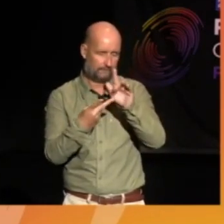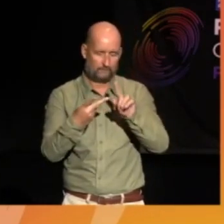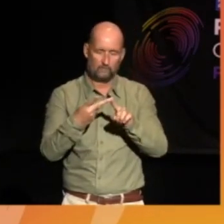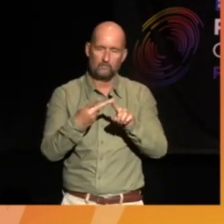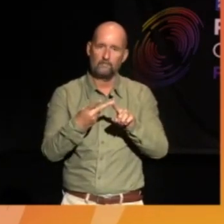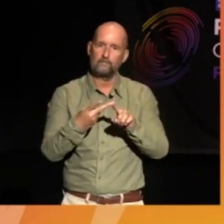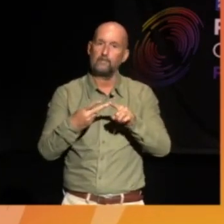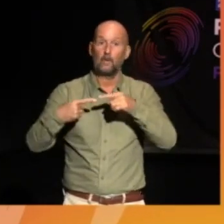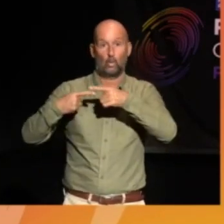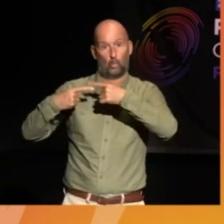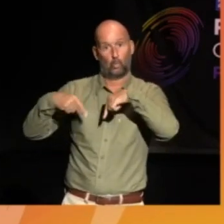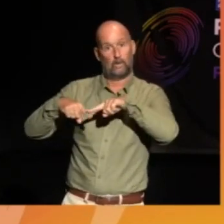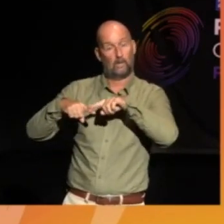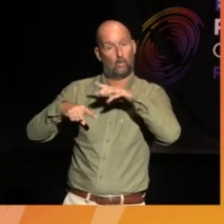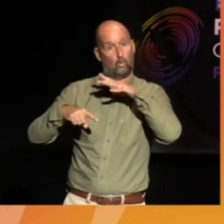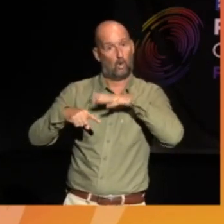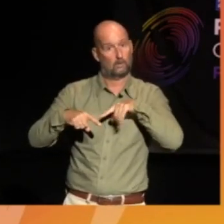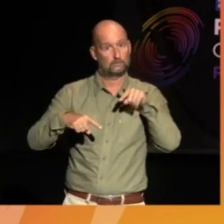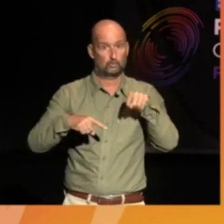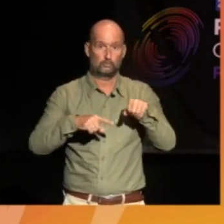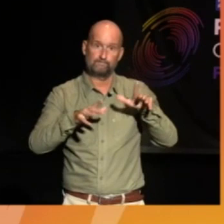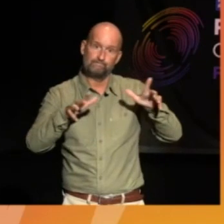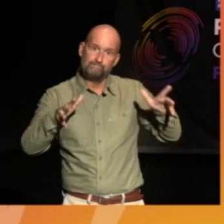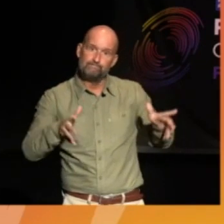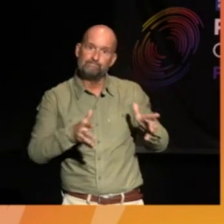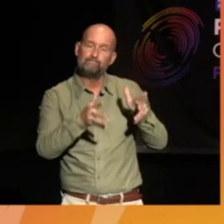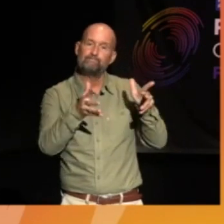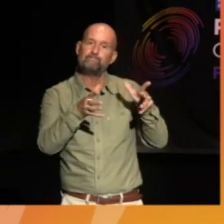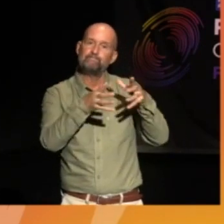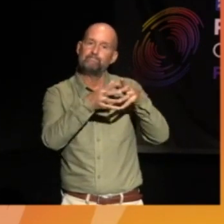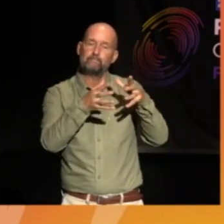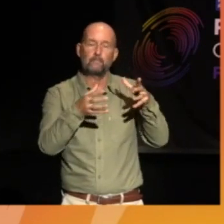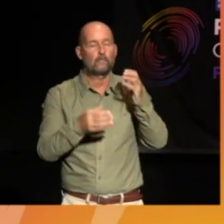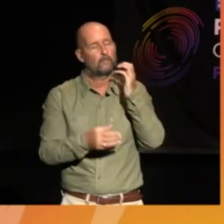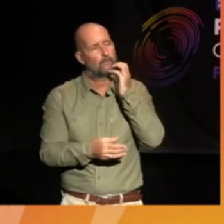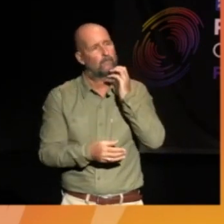wanted to mobilize that largely